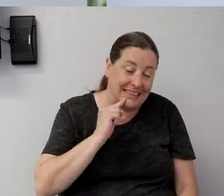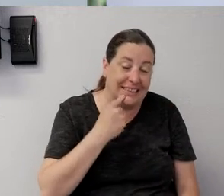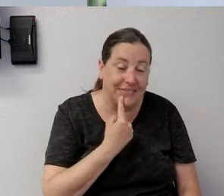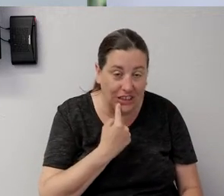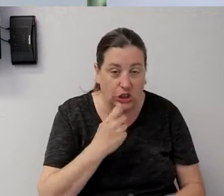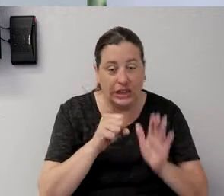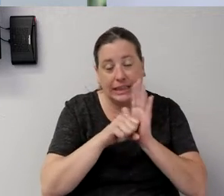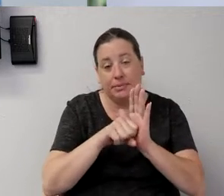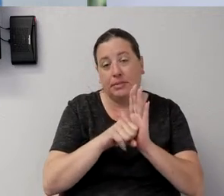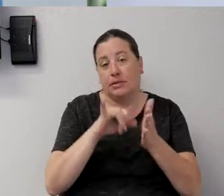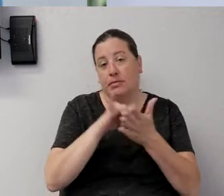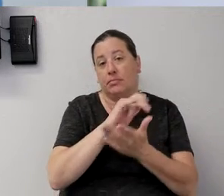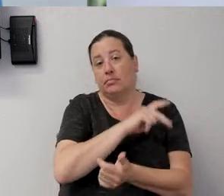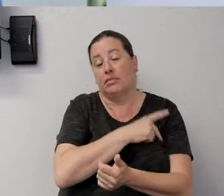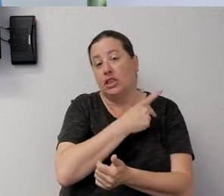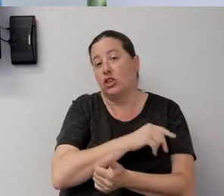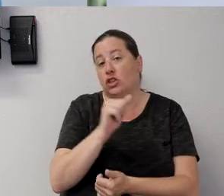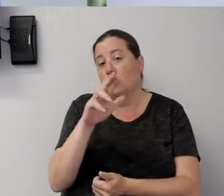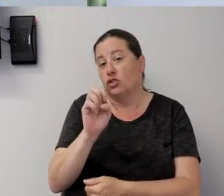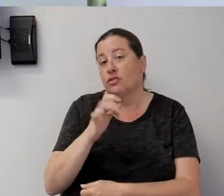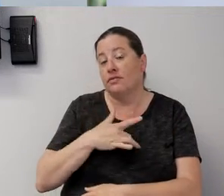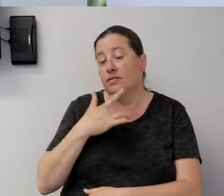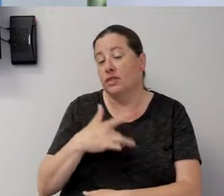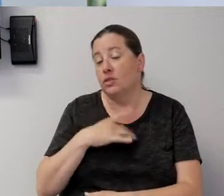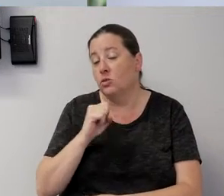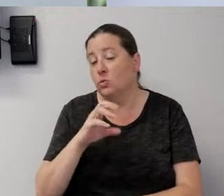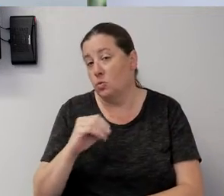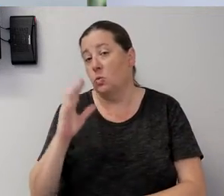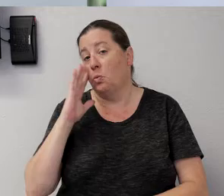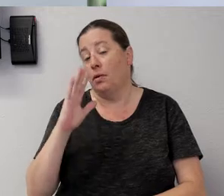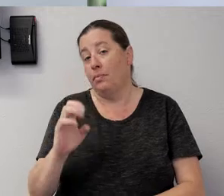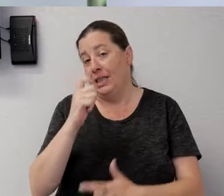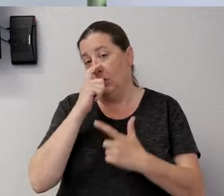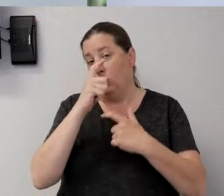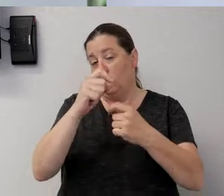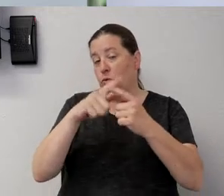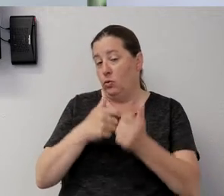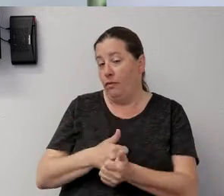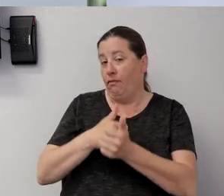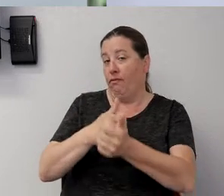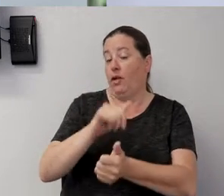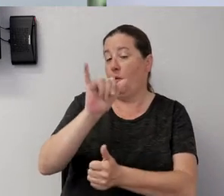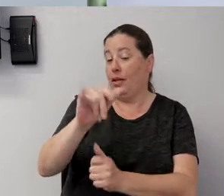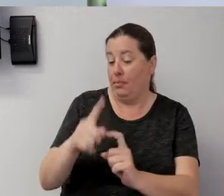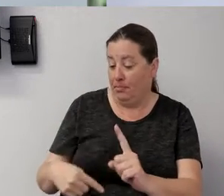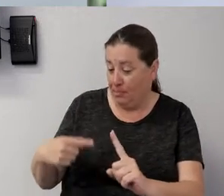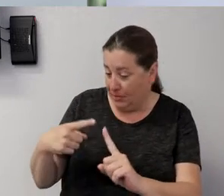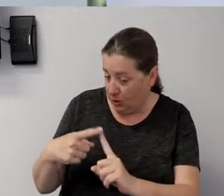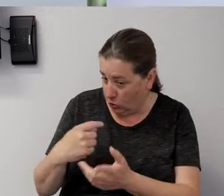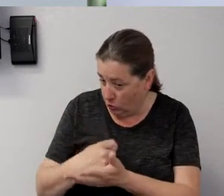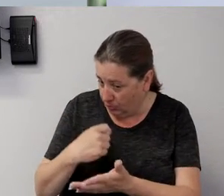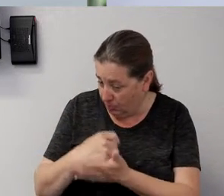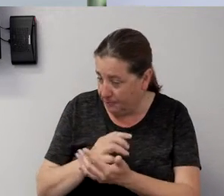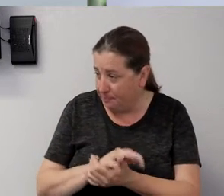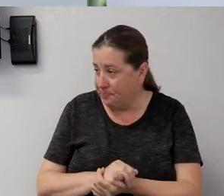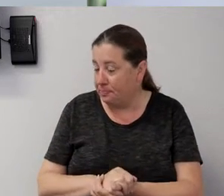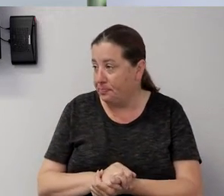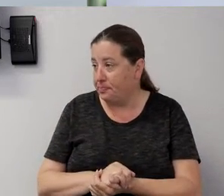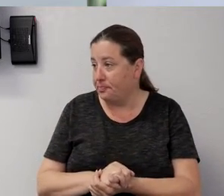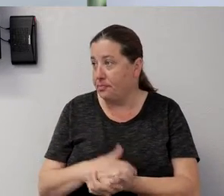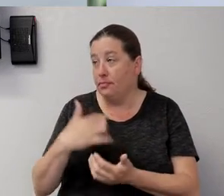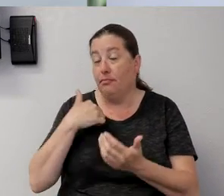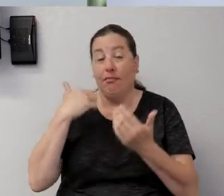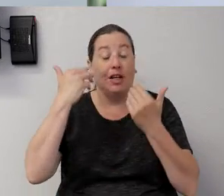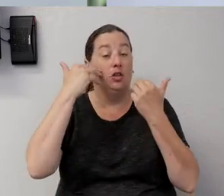are feeling. So it's going to be really interesting to follow that particular treatment. And then I don't know if I've